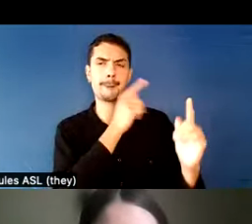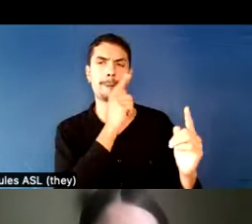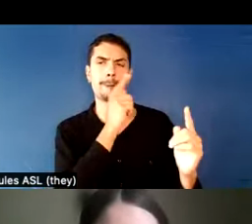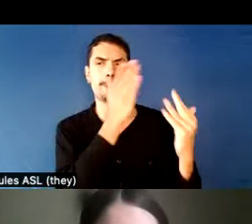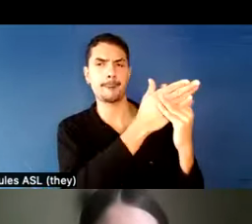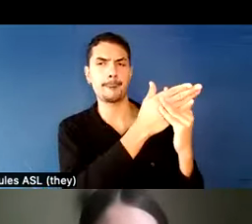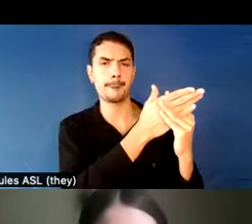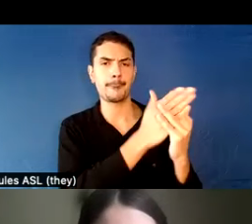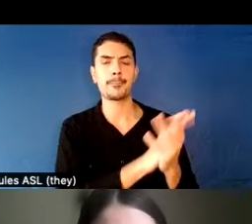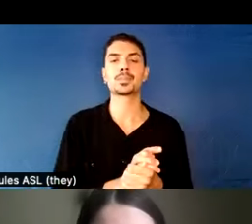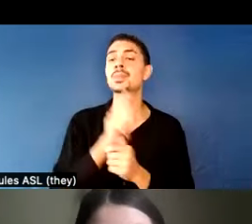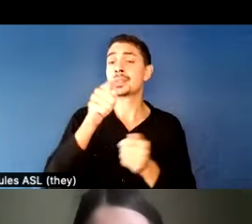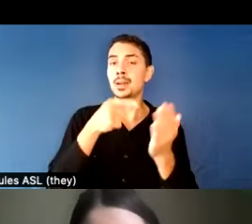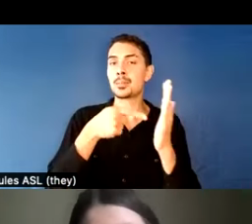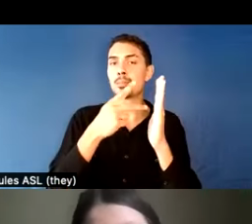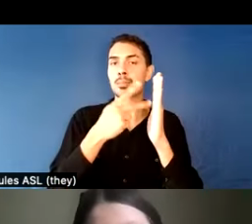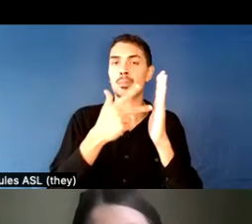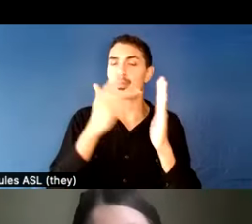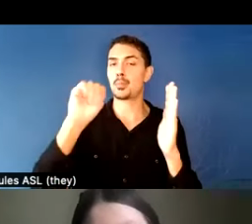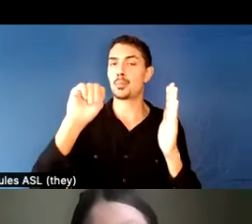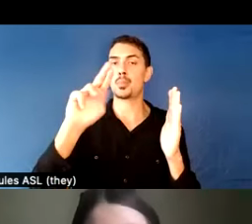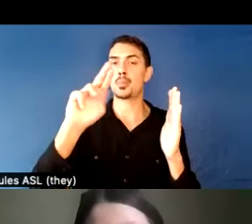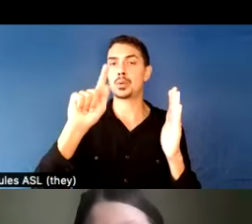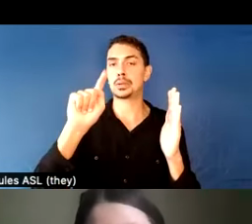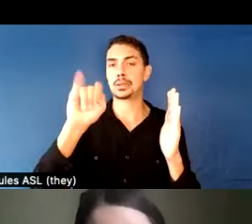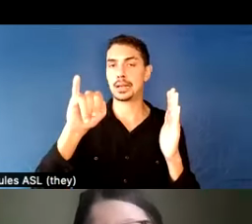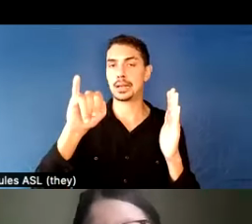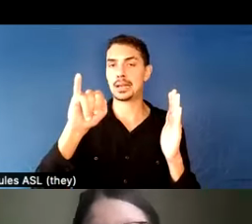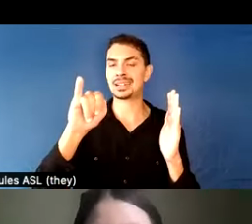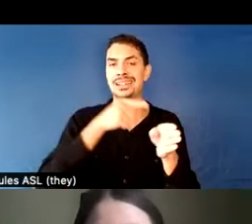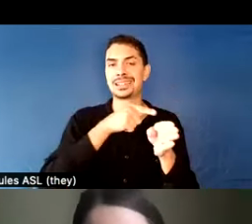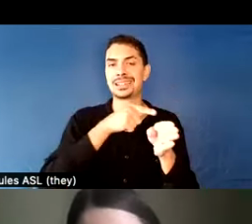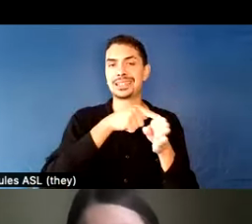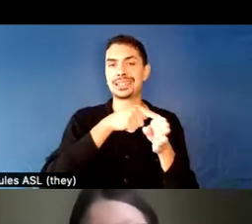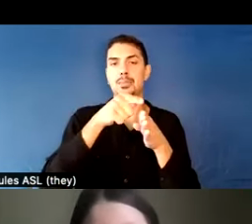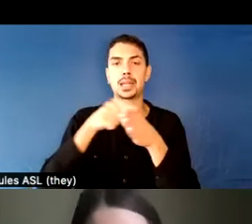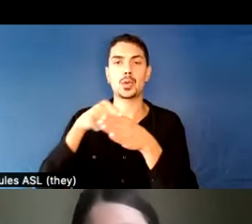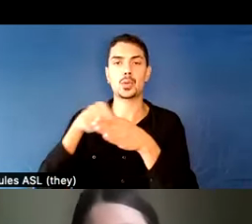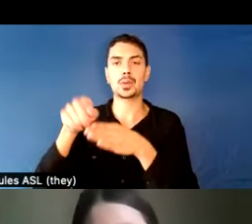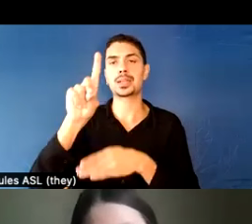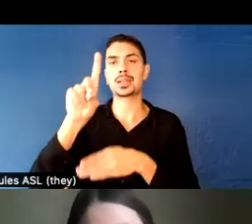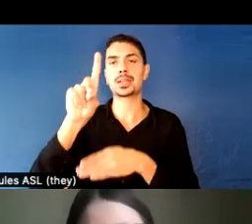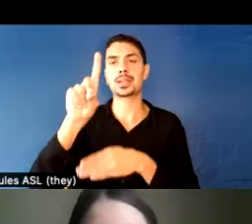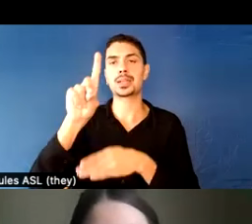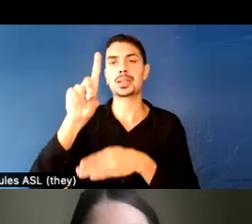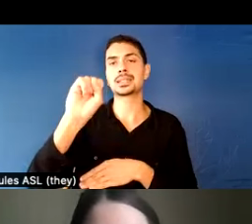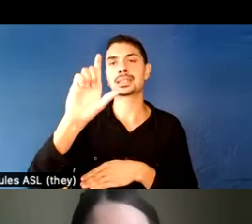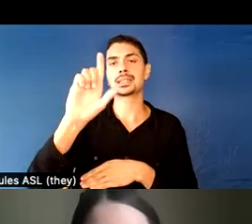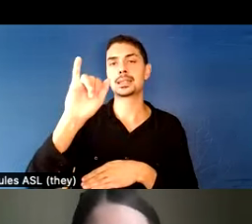It's also, you know, in a much more direct way, it's a multidisciplinary team. So people from different disciplines coming together,